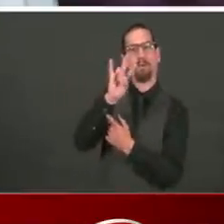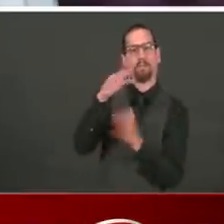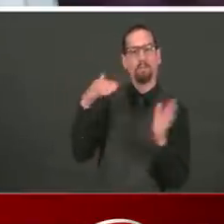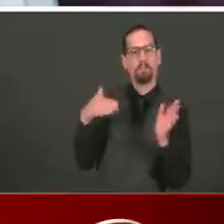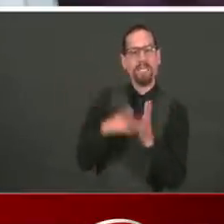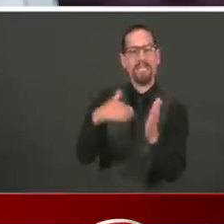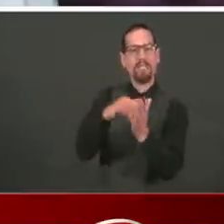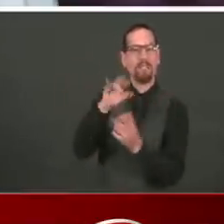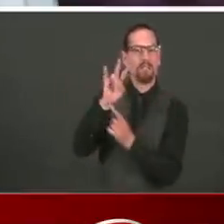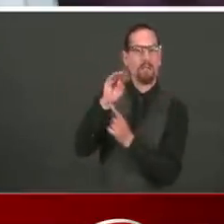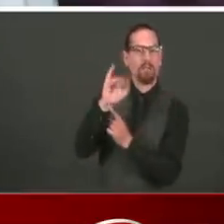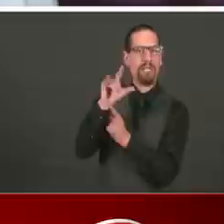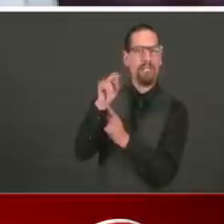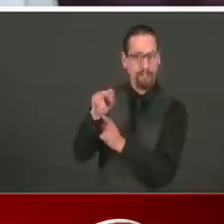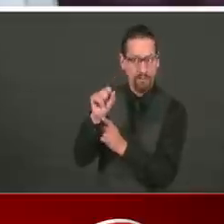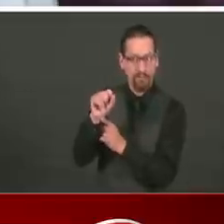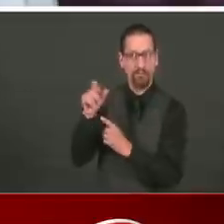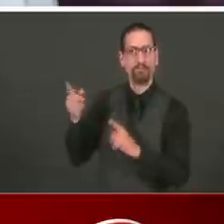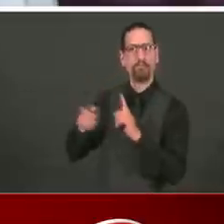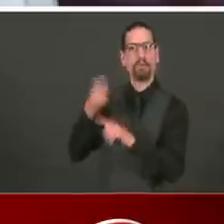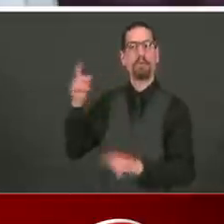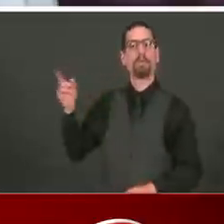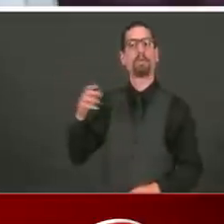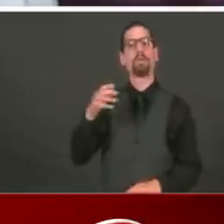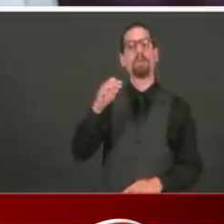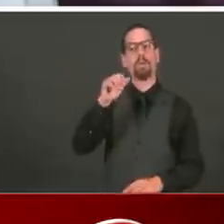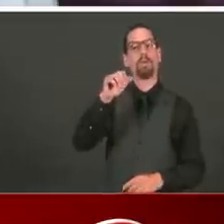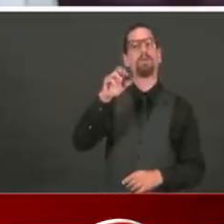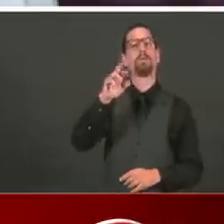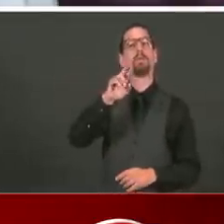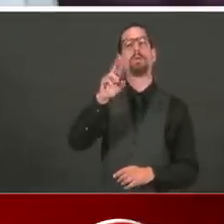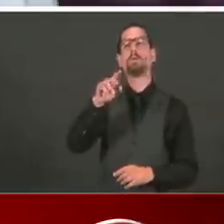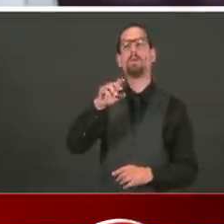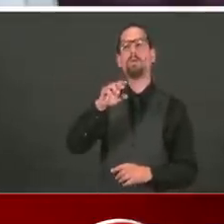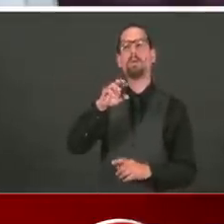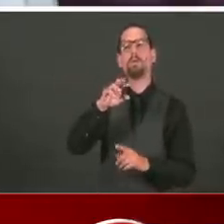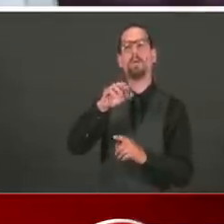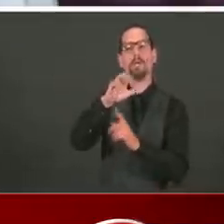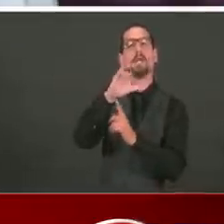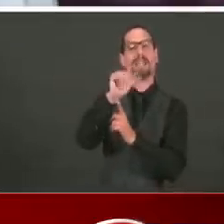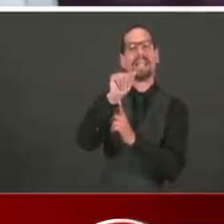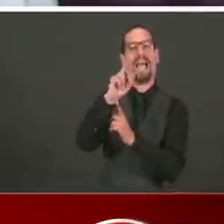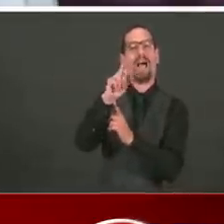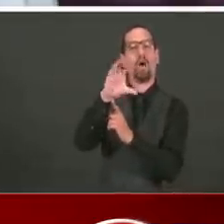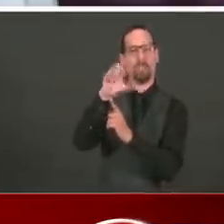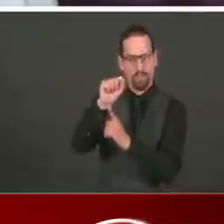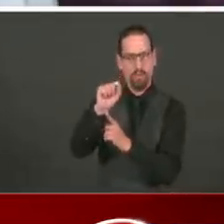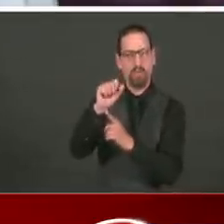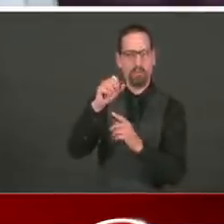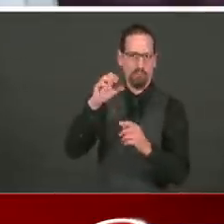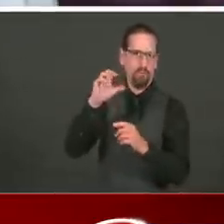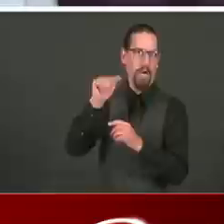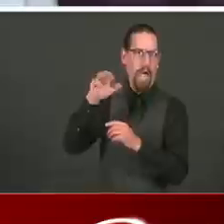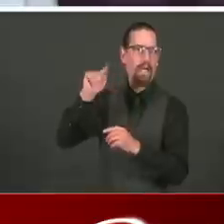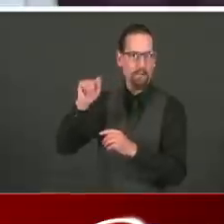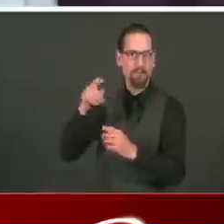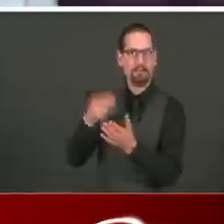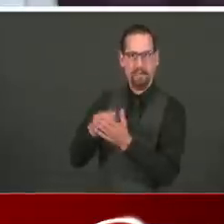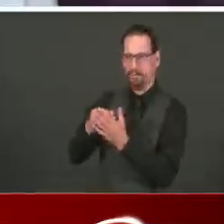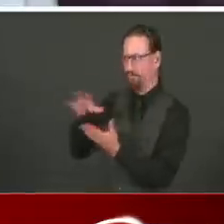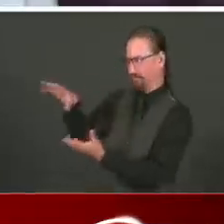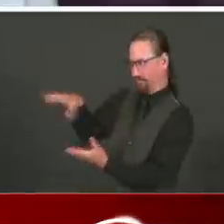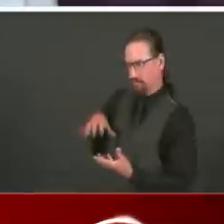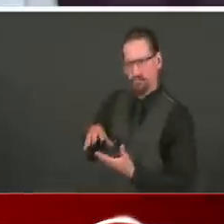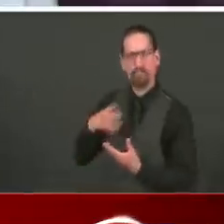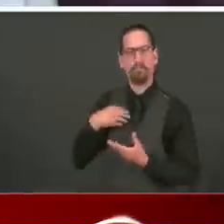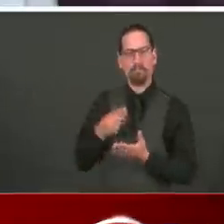that that $7 million will be able to support at least 1,000 folks, probably closer to